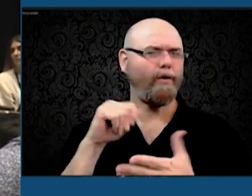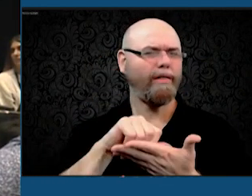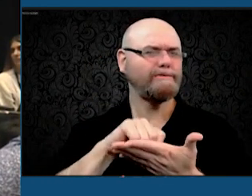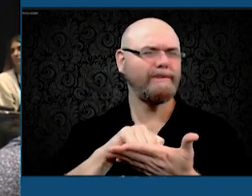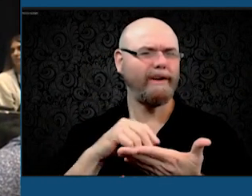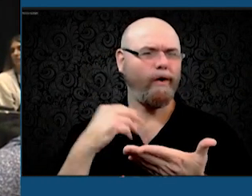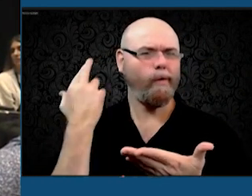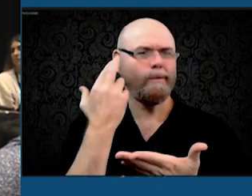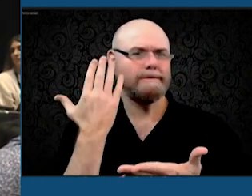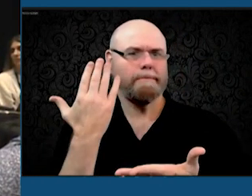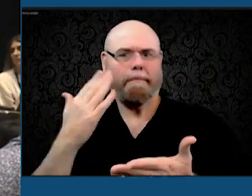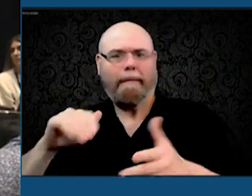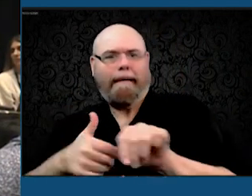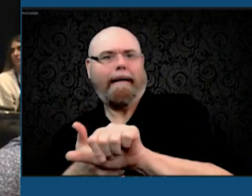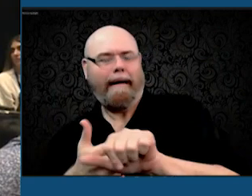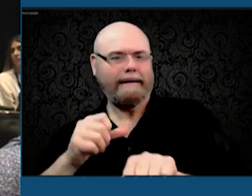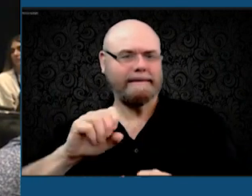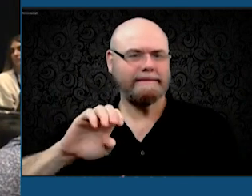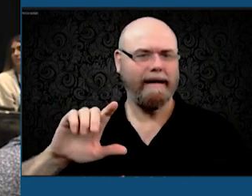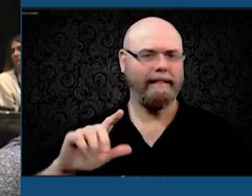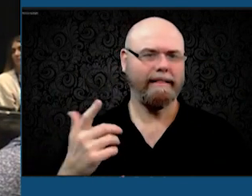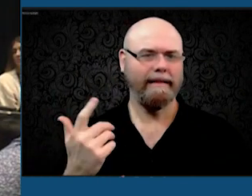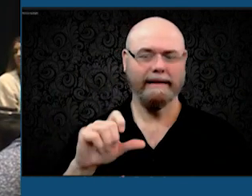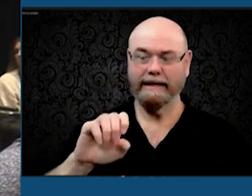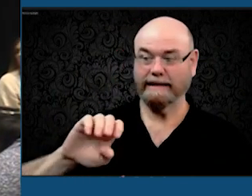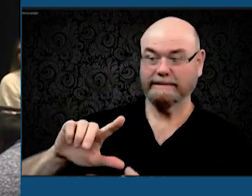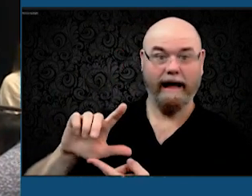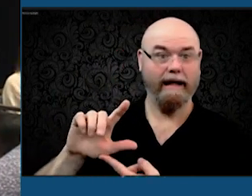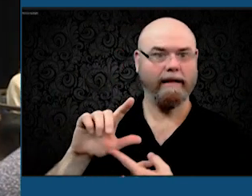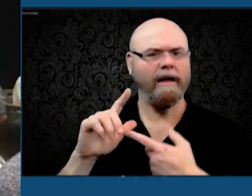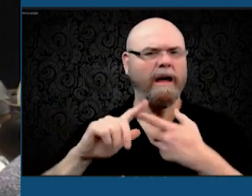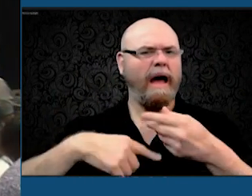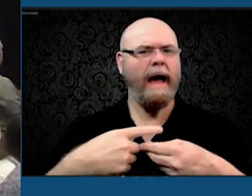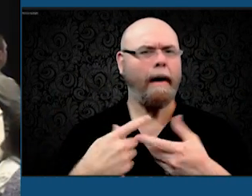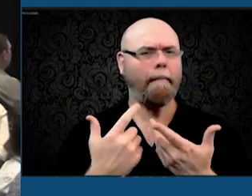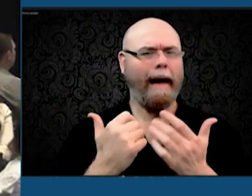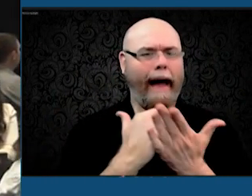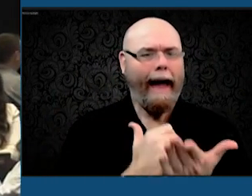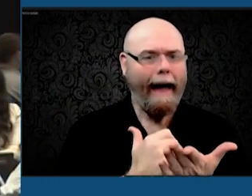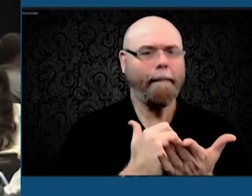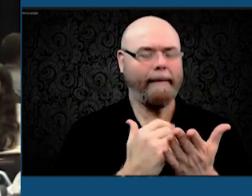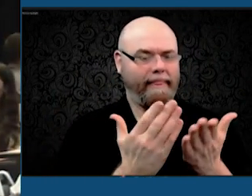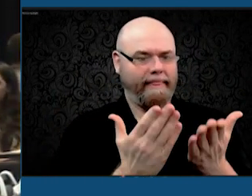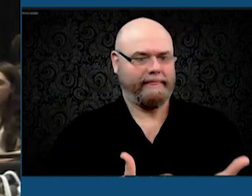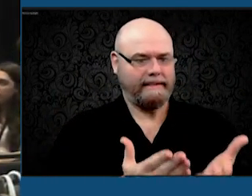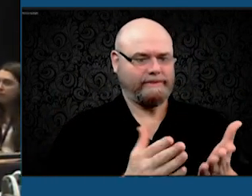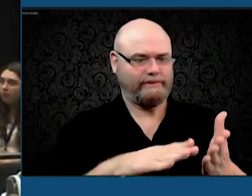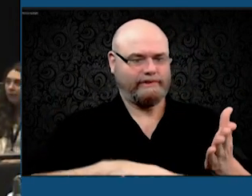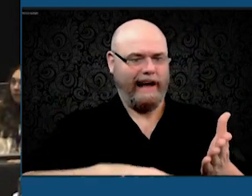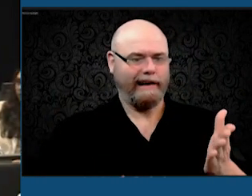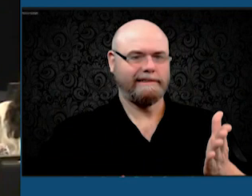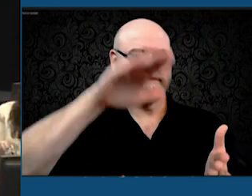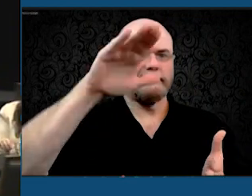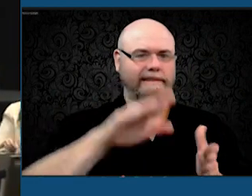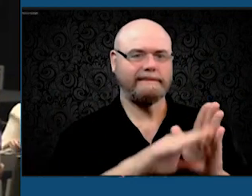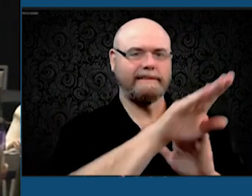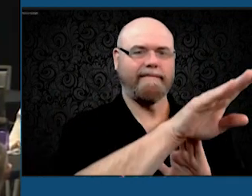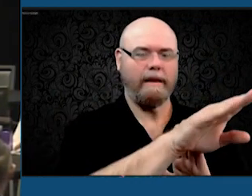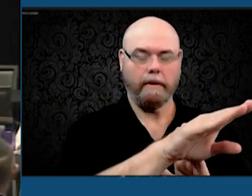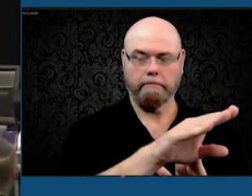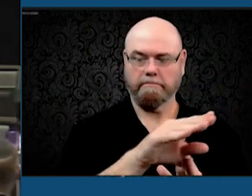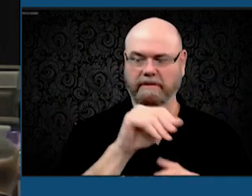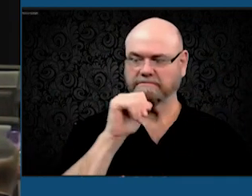related to social and emotional learning. Social and emotional learning is about healthy child development. That is not a red or a blue conversation.